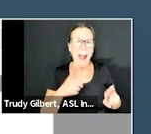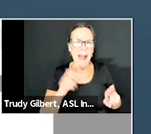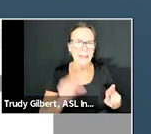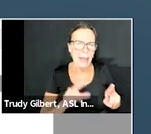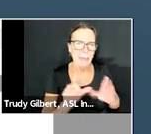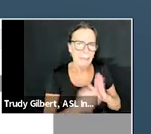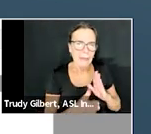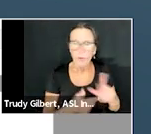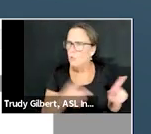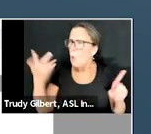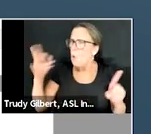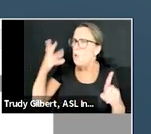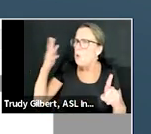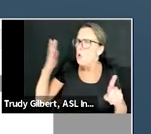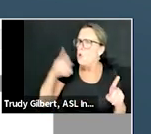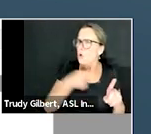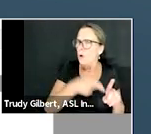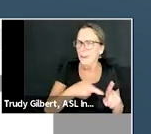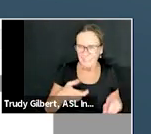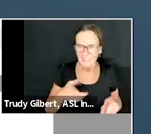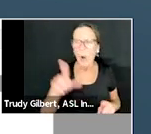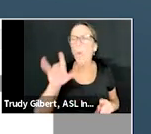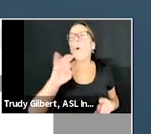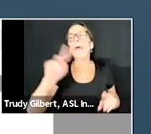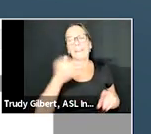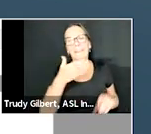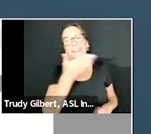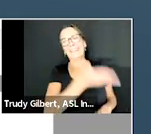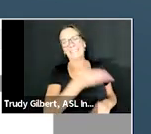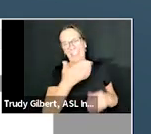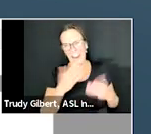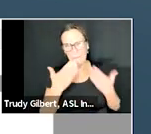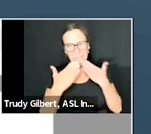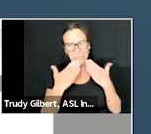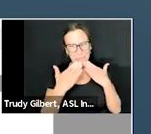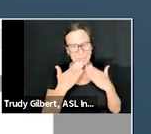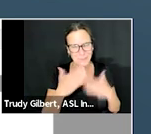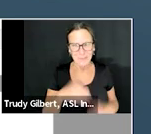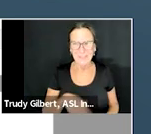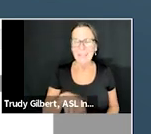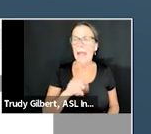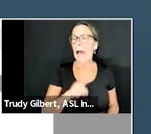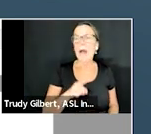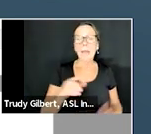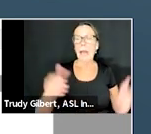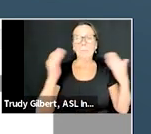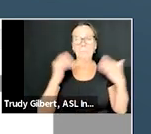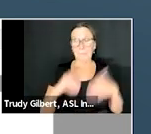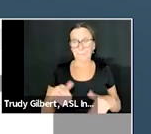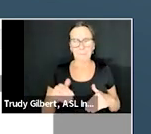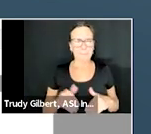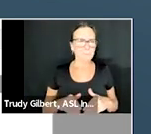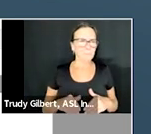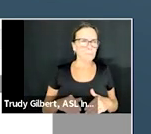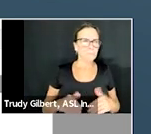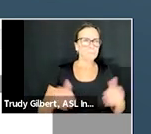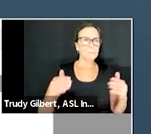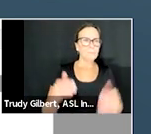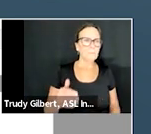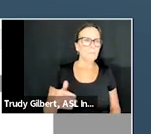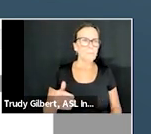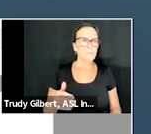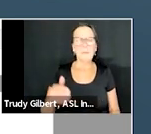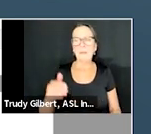That's in there. Oh, you have the link in there. I see it. Okay. All right. And then let's move on to Next Gen Careers Initiative.